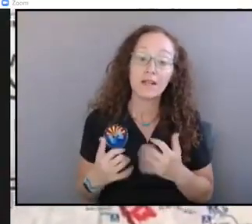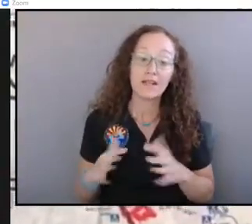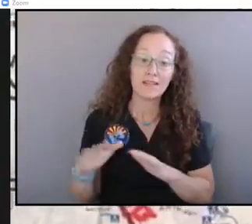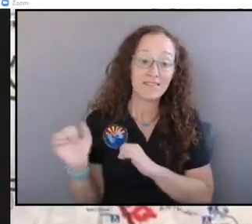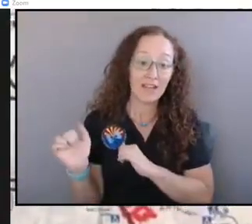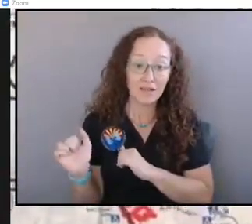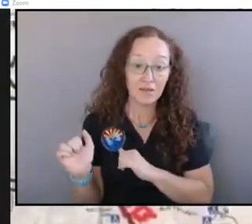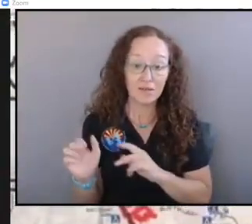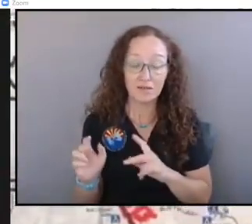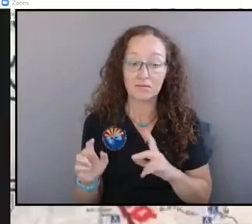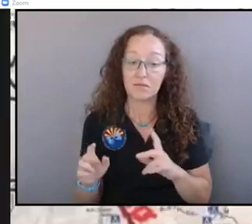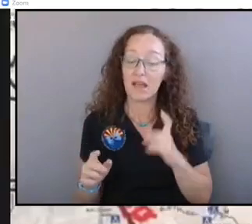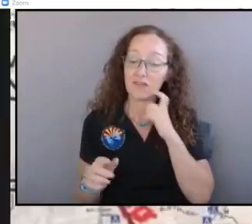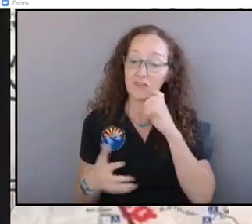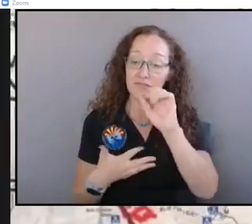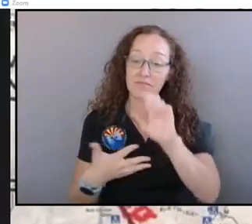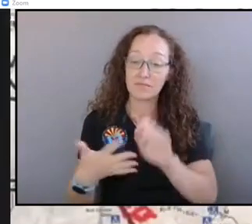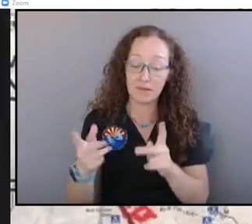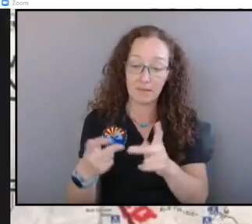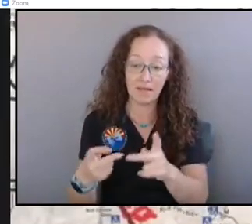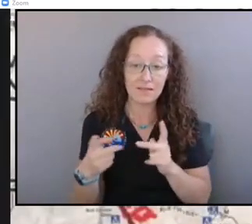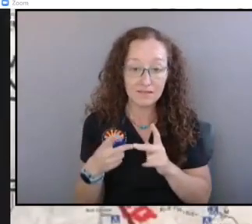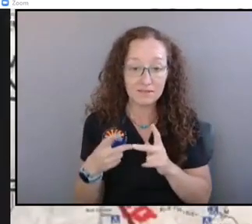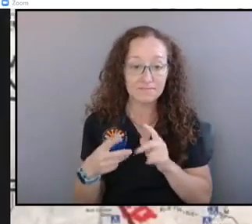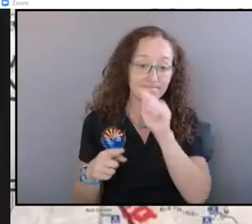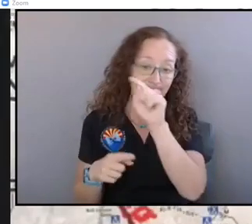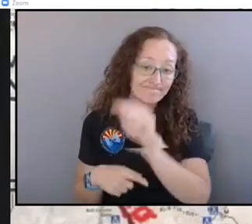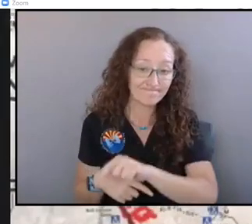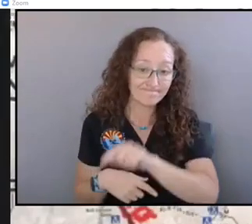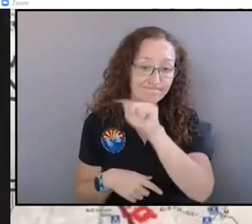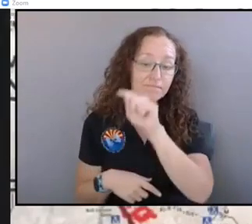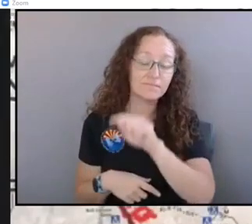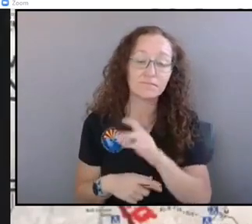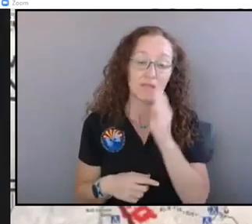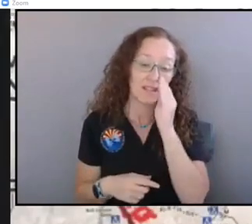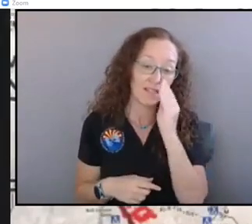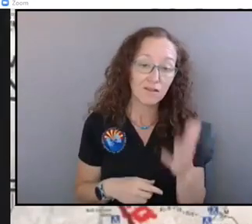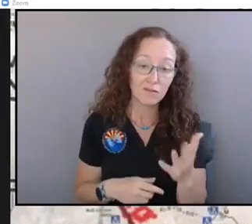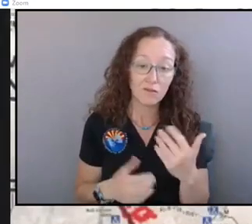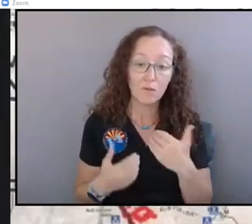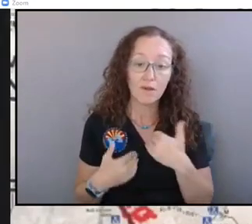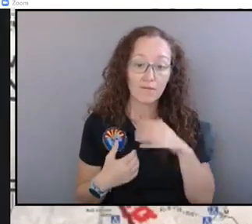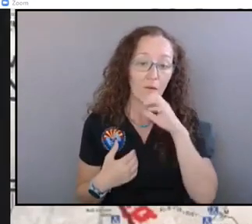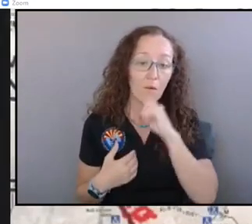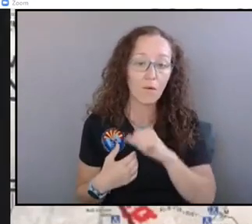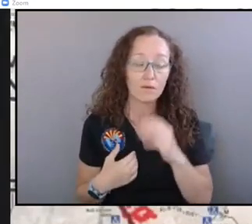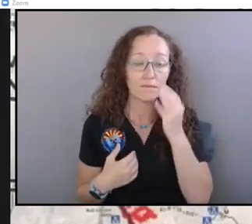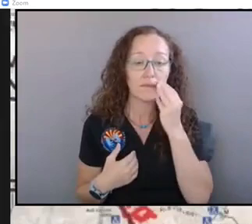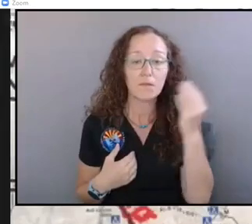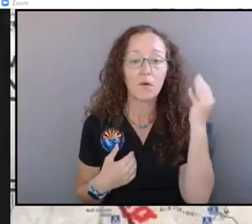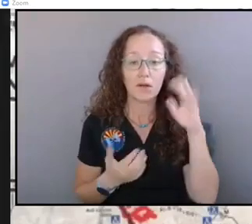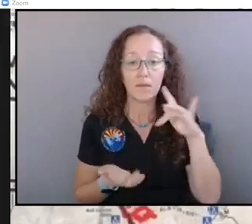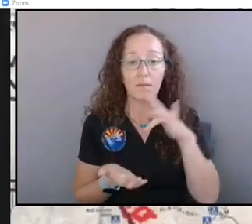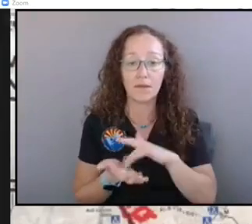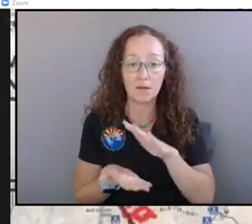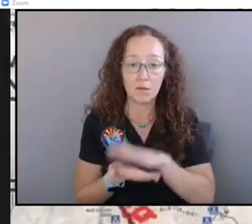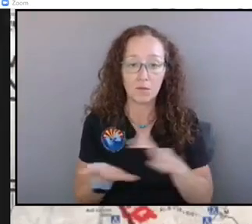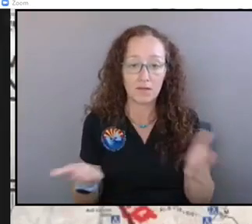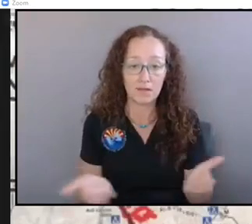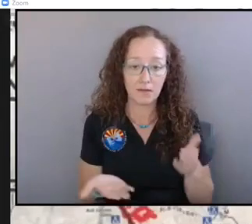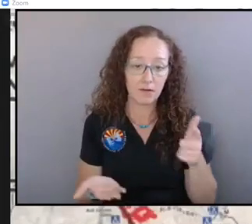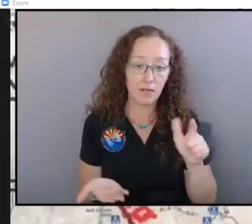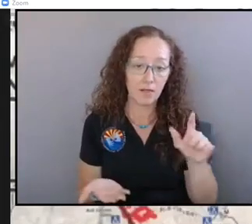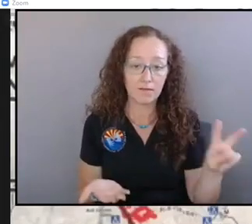about, I want to let people know that we do have the Old Memorial Middle School here in Las Vegas that's open, the